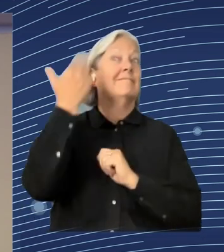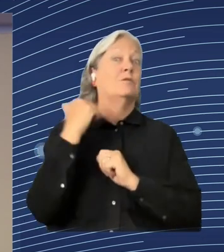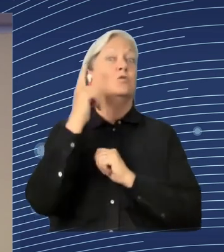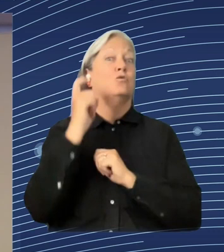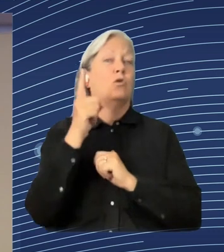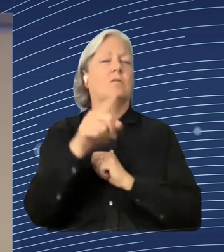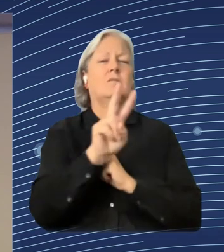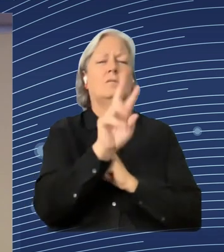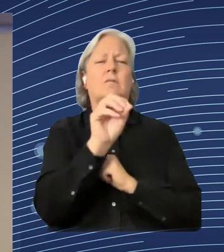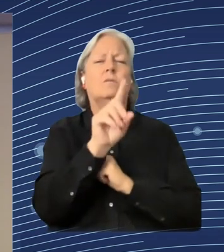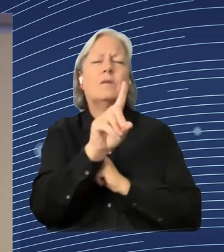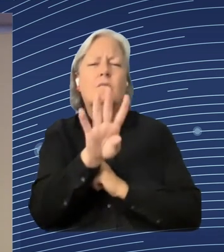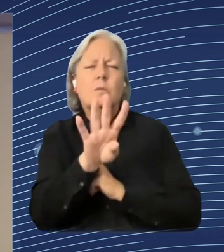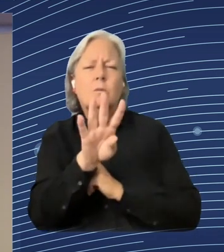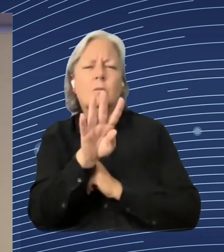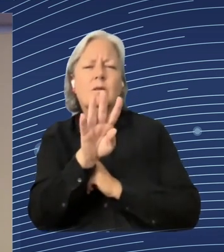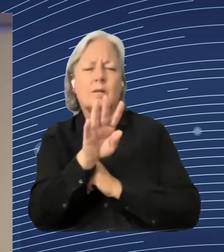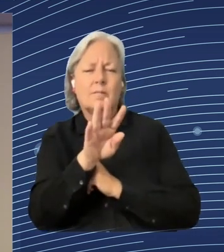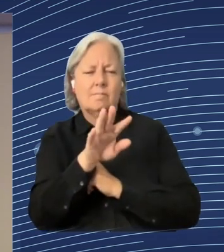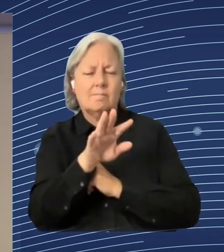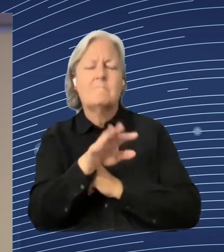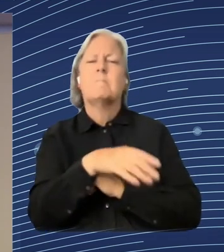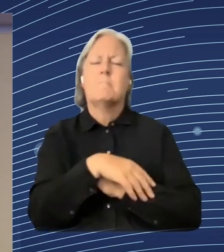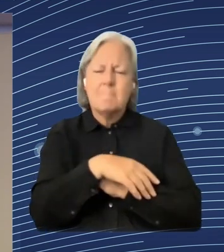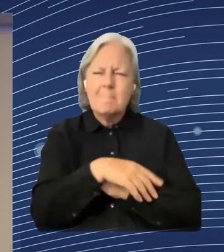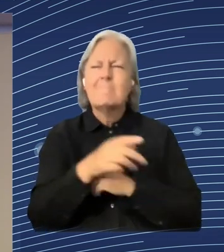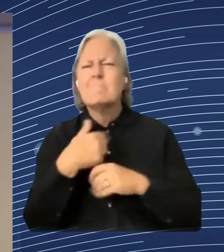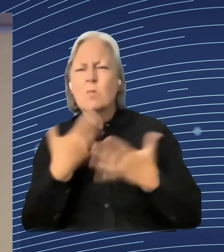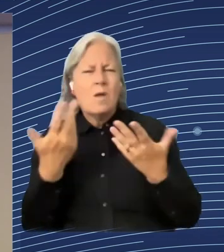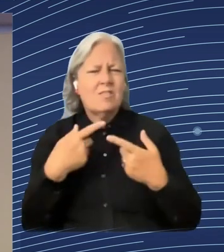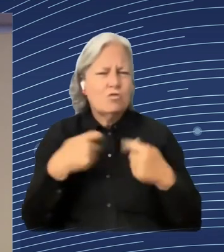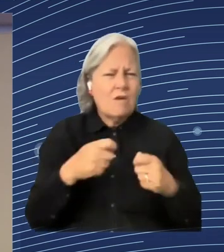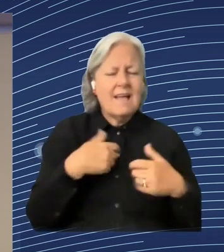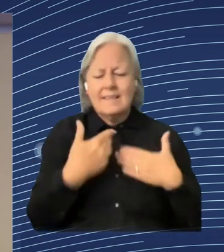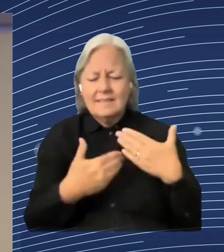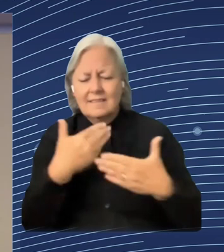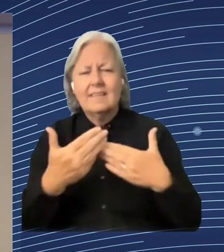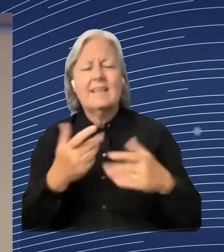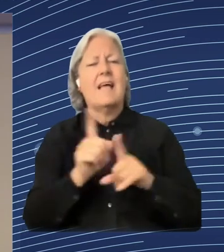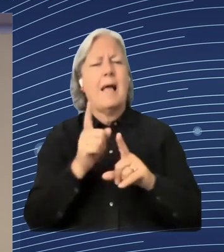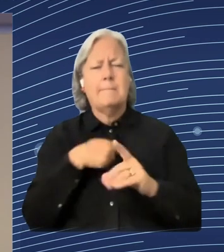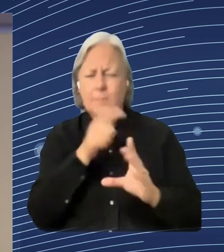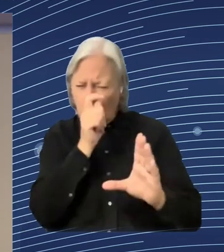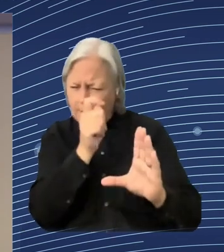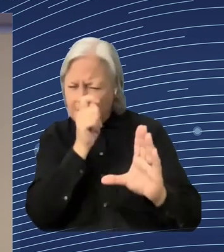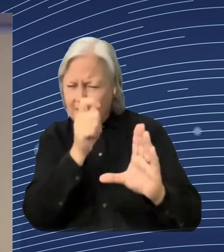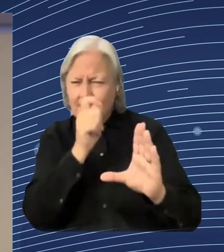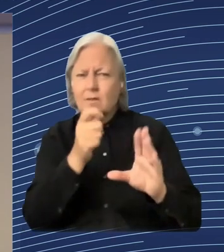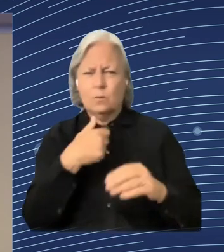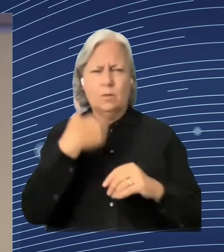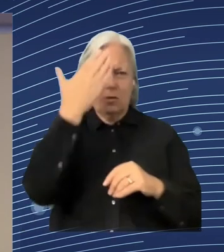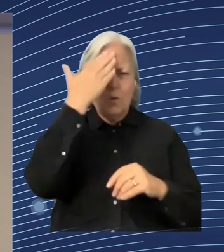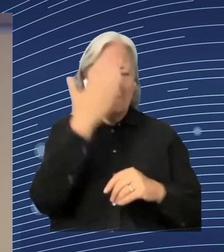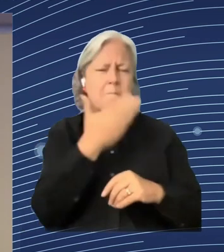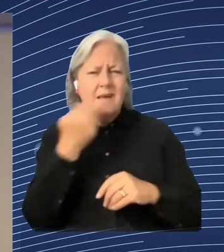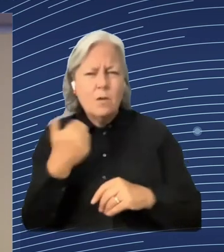comments. What are you trying to do? We as an inspector that said it, we know it better, we know our field,